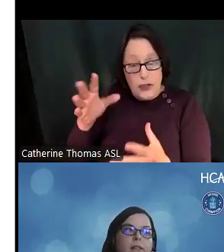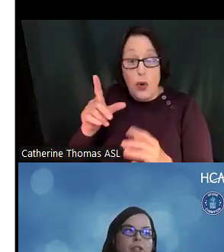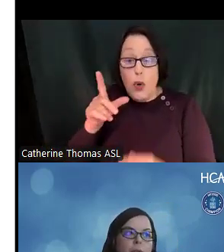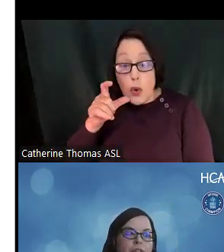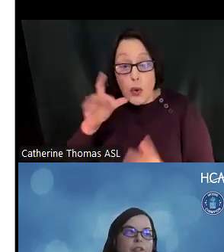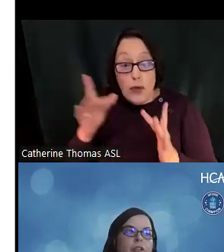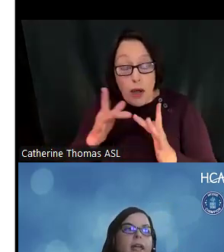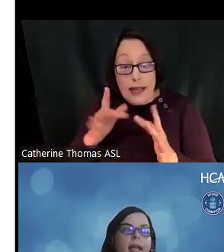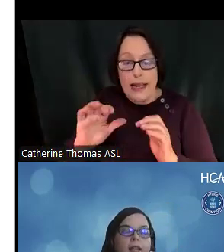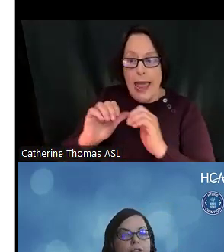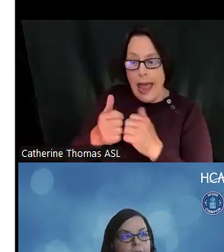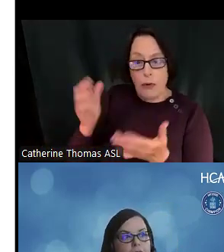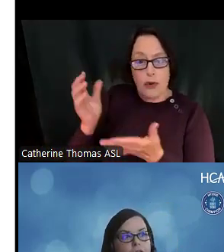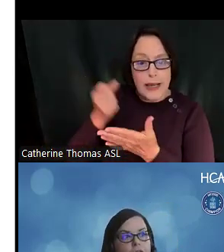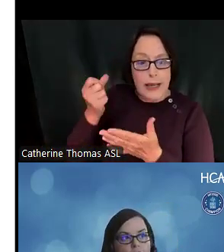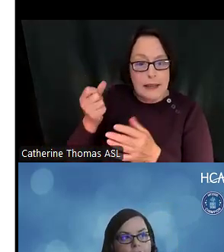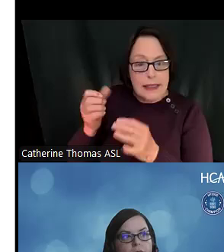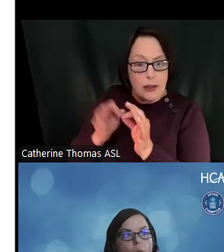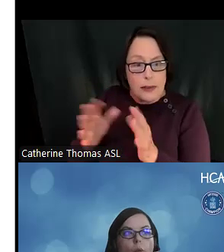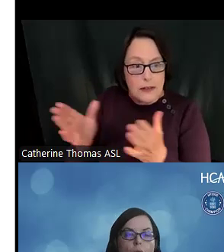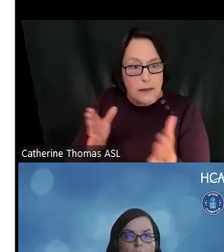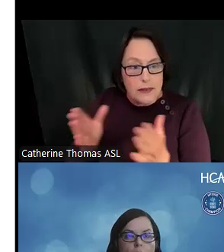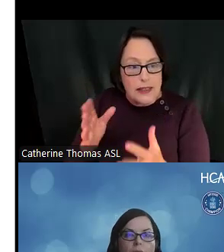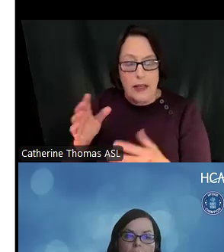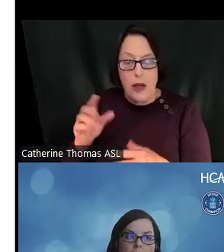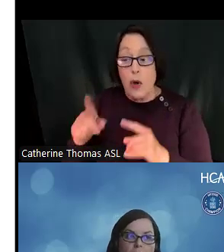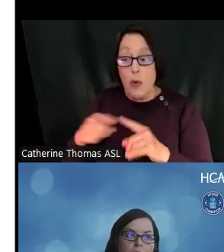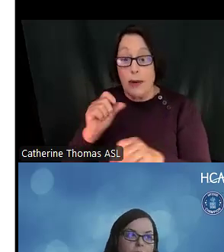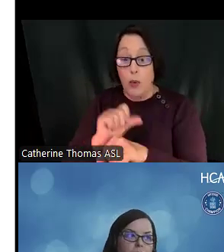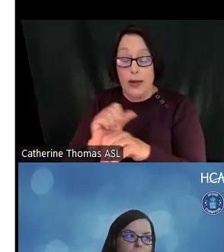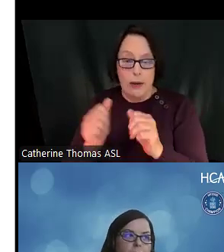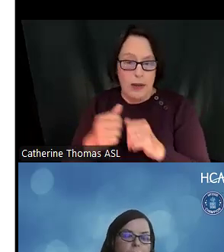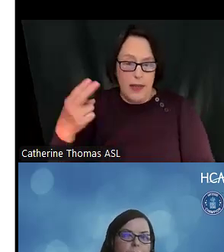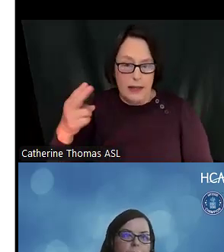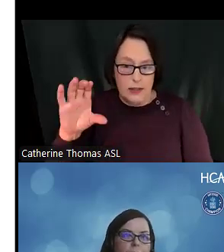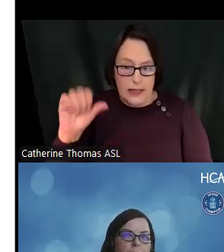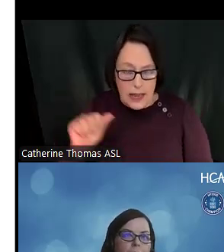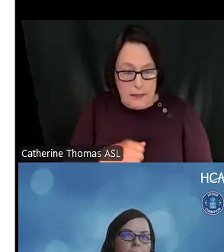access interpreter and translation services when working with the Healthcare Authority.